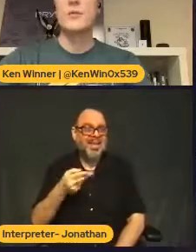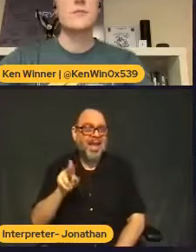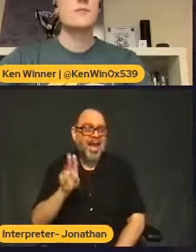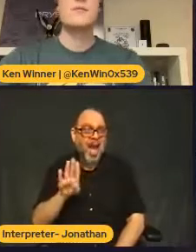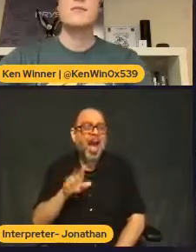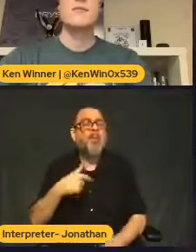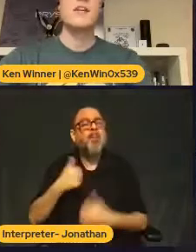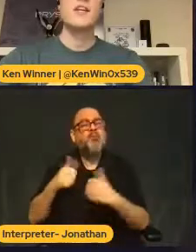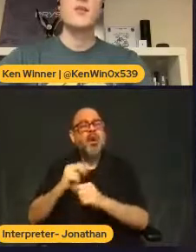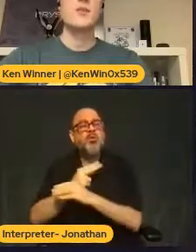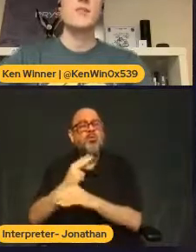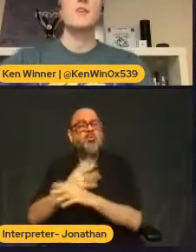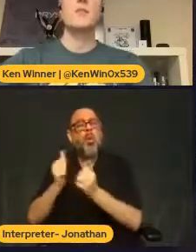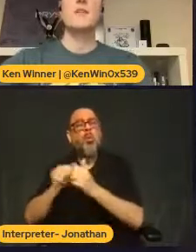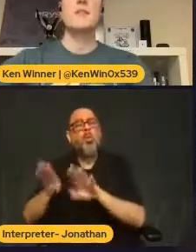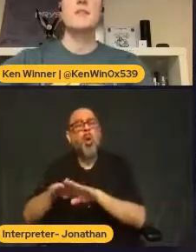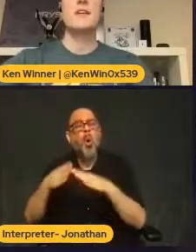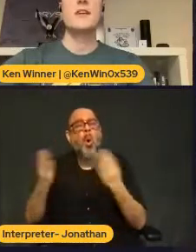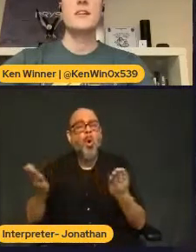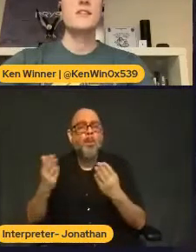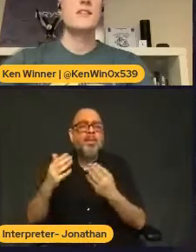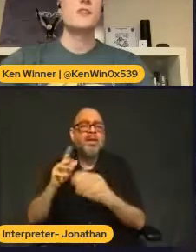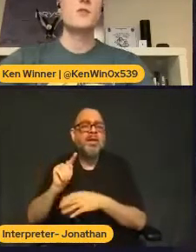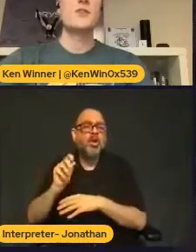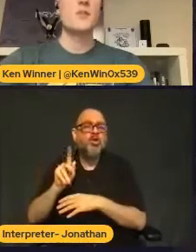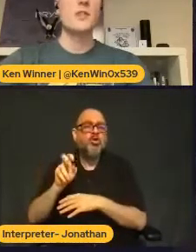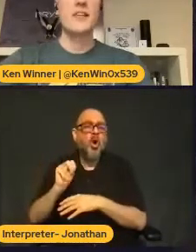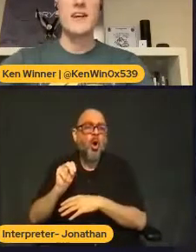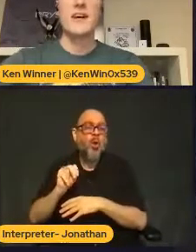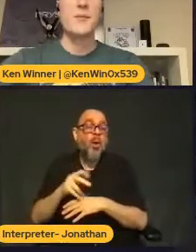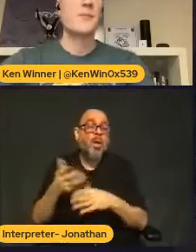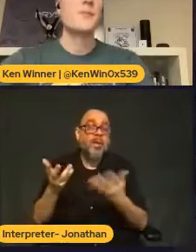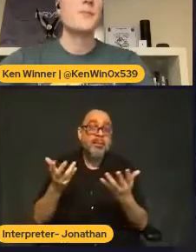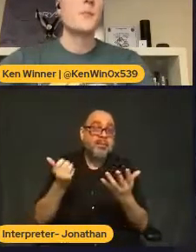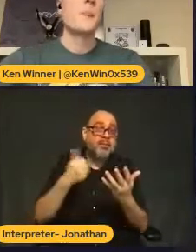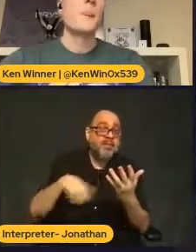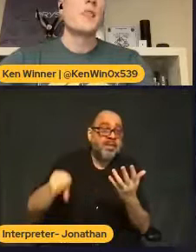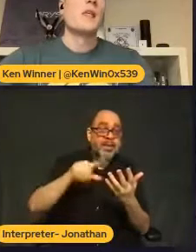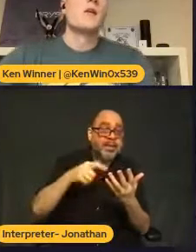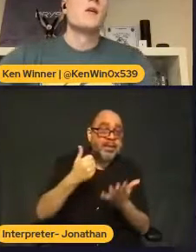to any help. You can find me in Twitter or something like that.